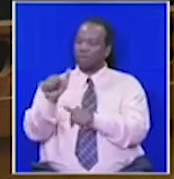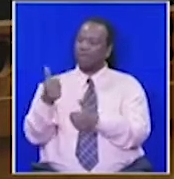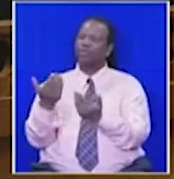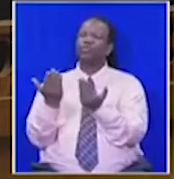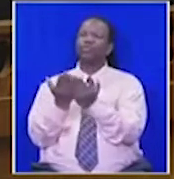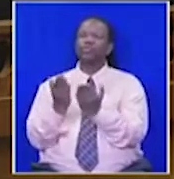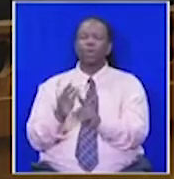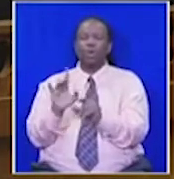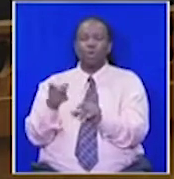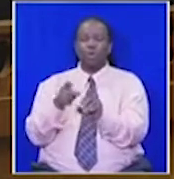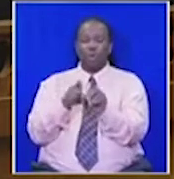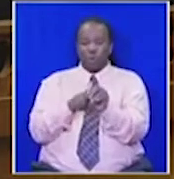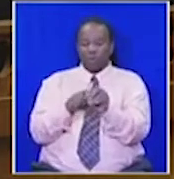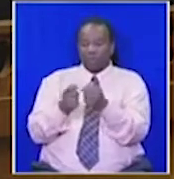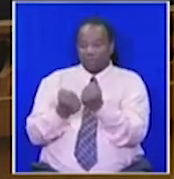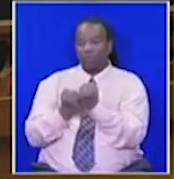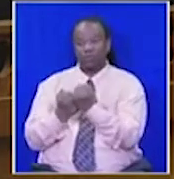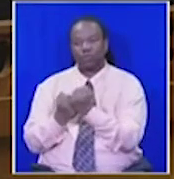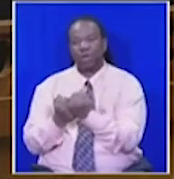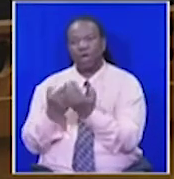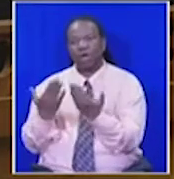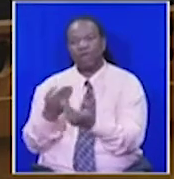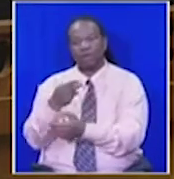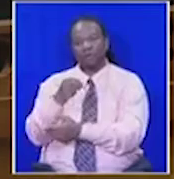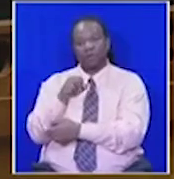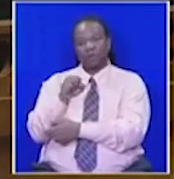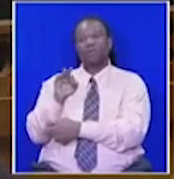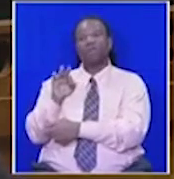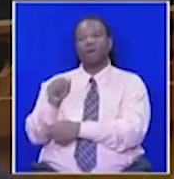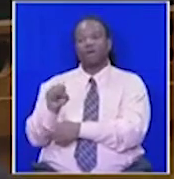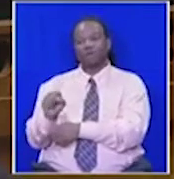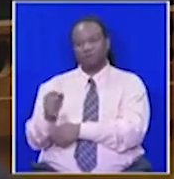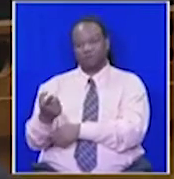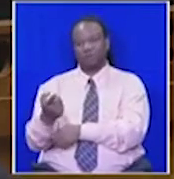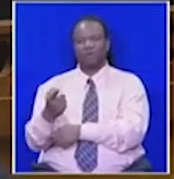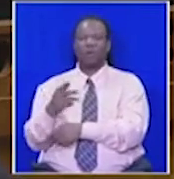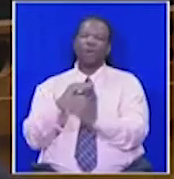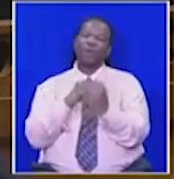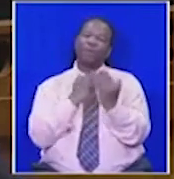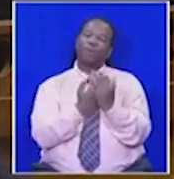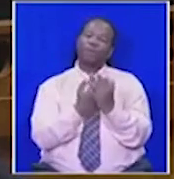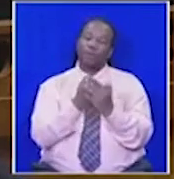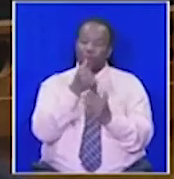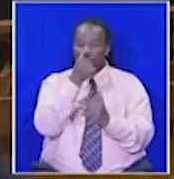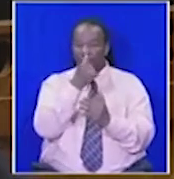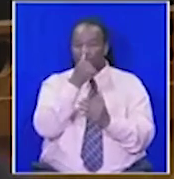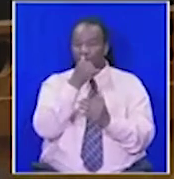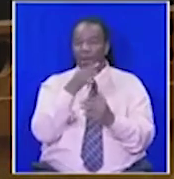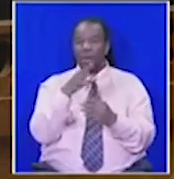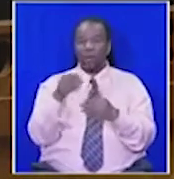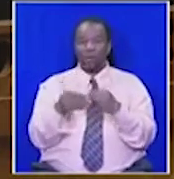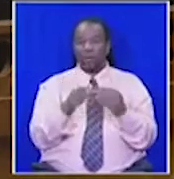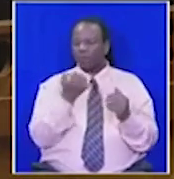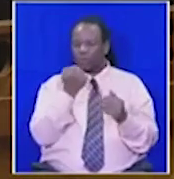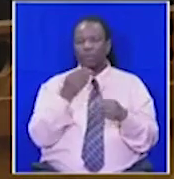who qualify for assistance under the National Student Financial Aid Scheme. We proposed to fight corruption by allocating an additional